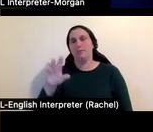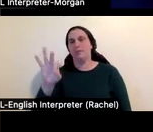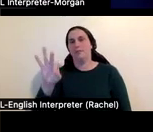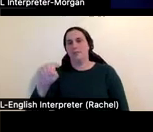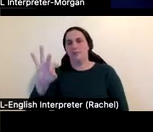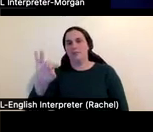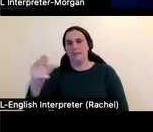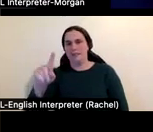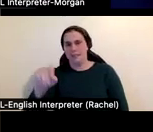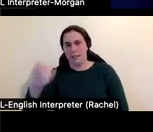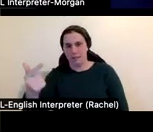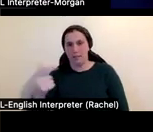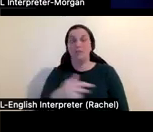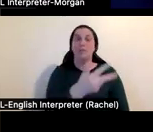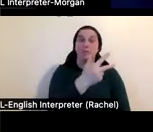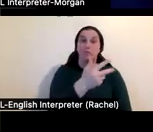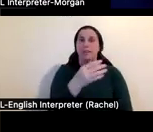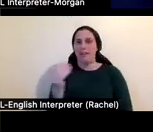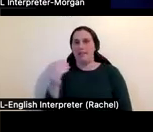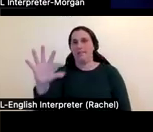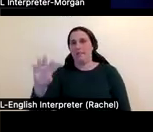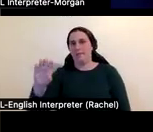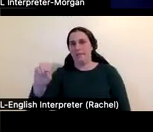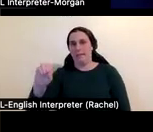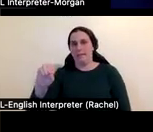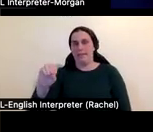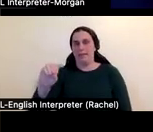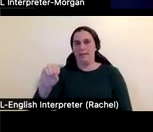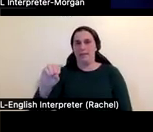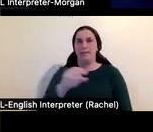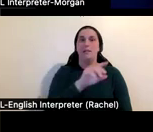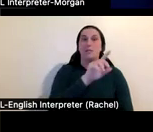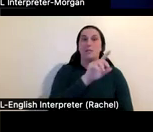50. Yeah, good question. Yeah, 71.